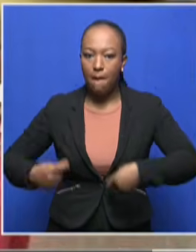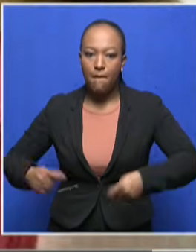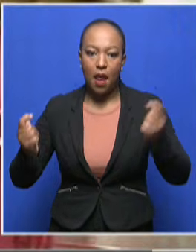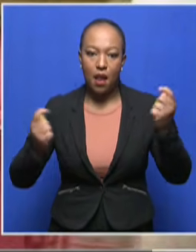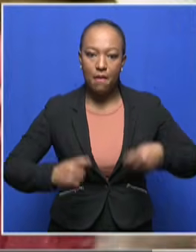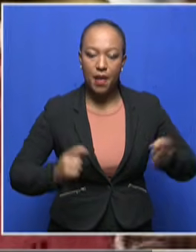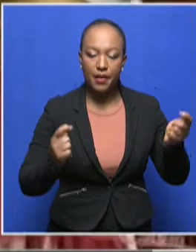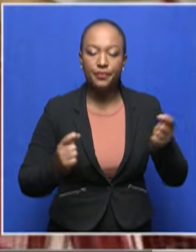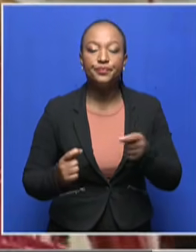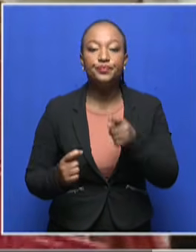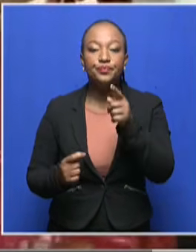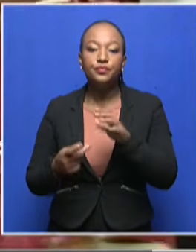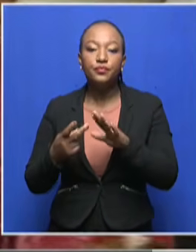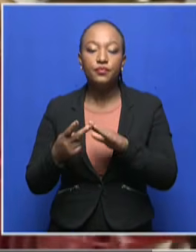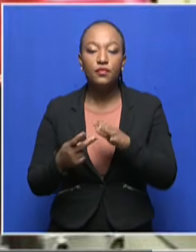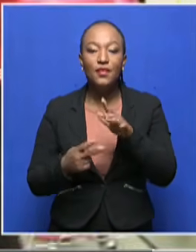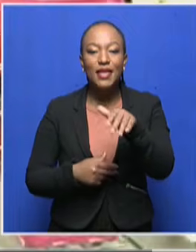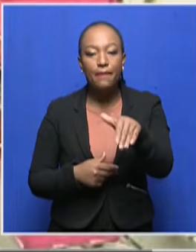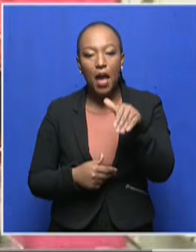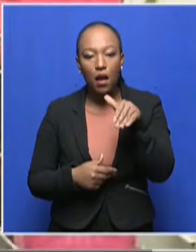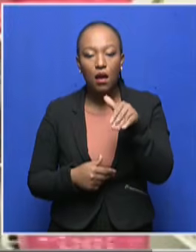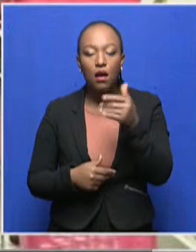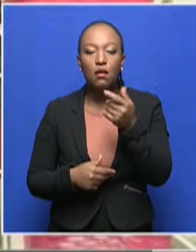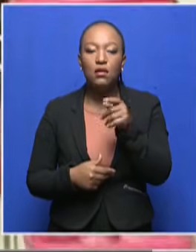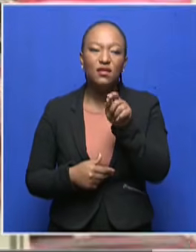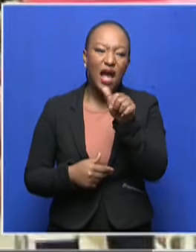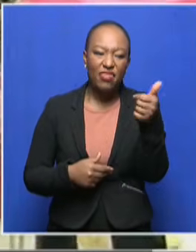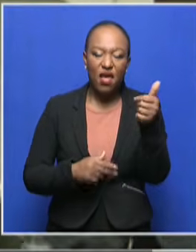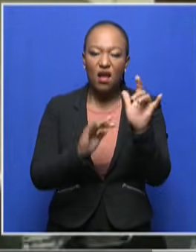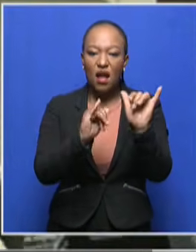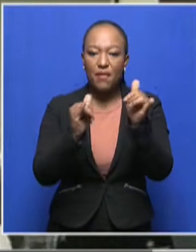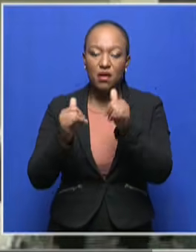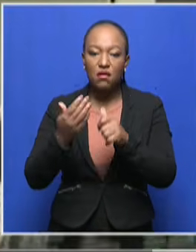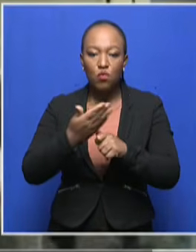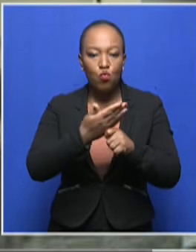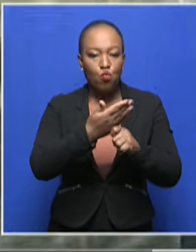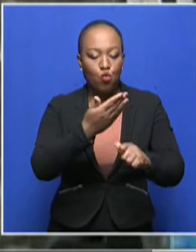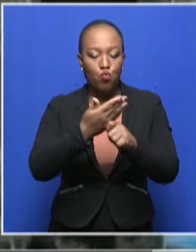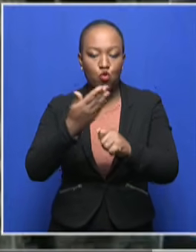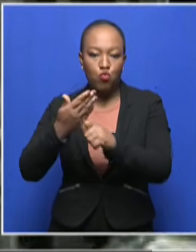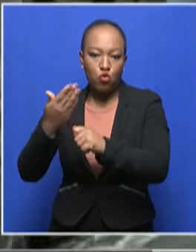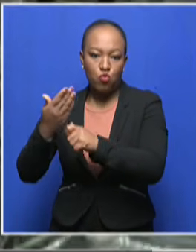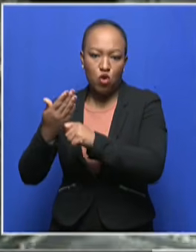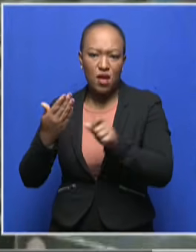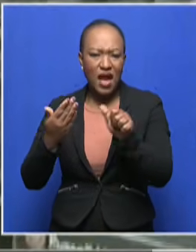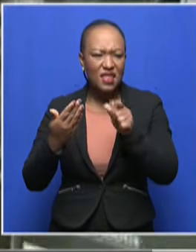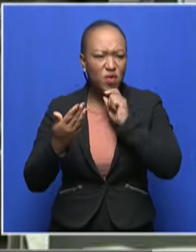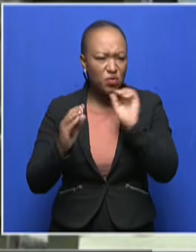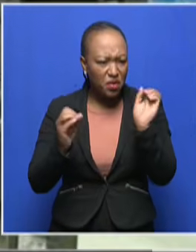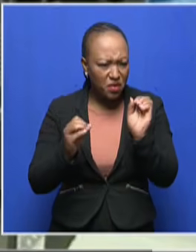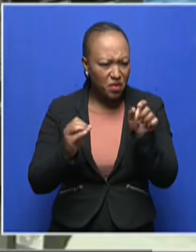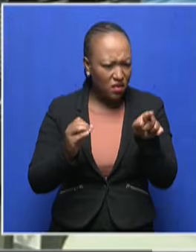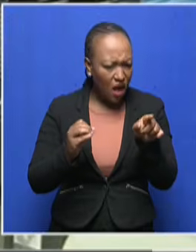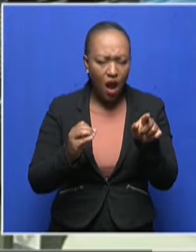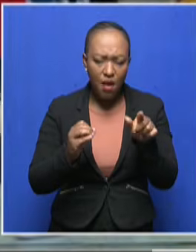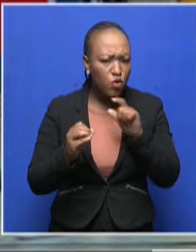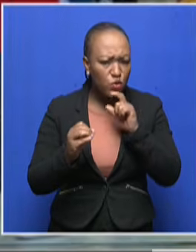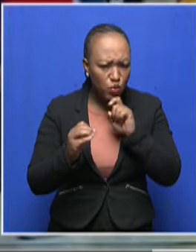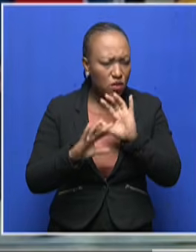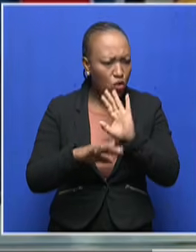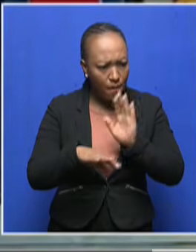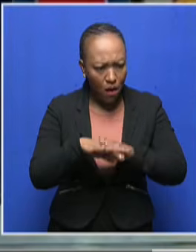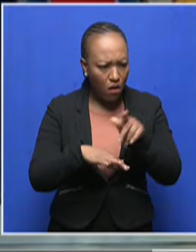orders. Go and have a look at all your debit orders. Is there potentially subscriptions that you're not using anymore? That type of thing as well. And really get